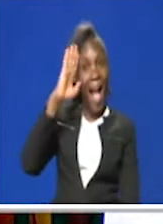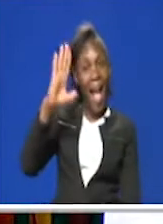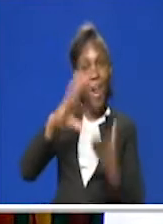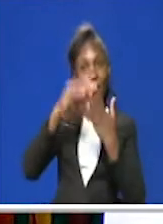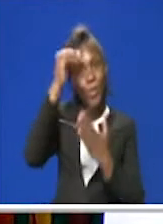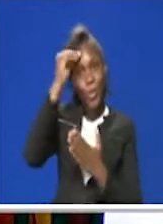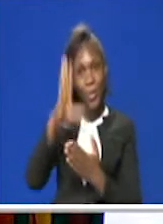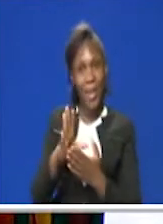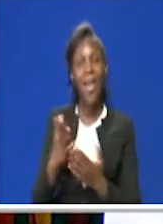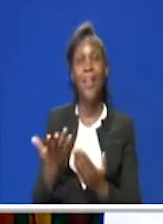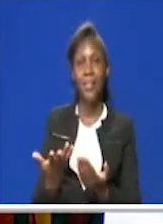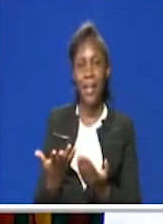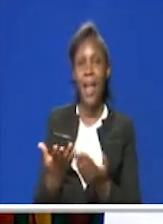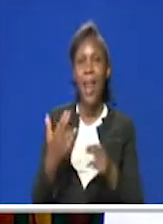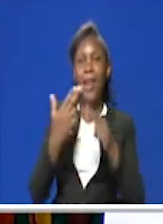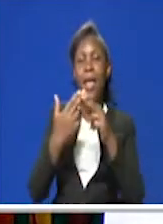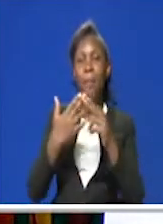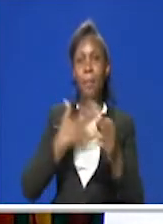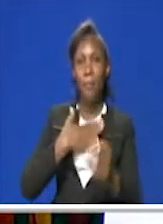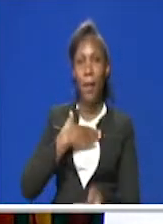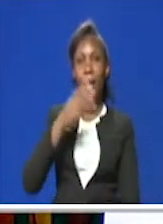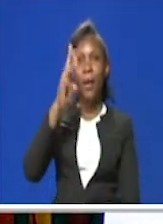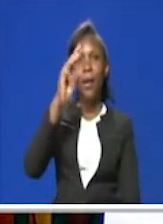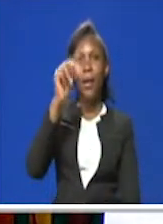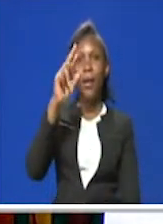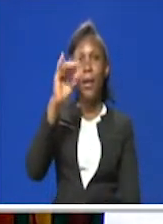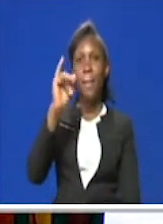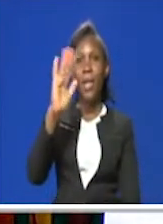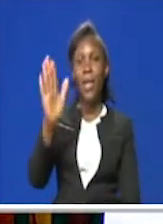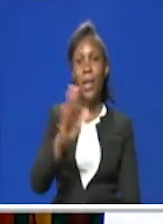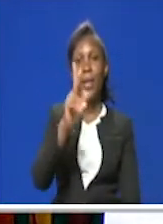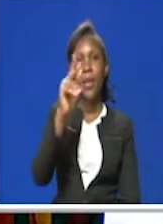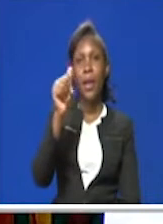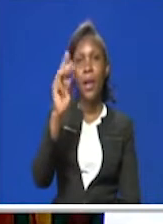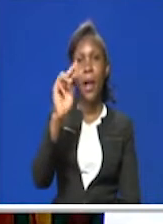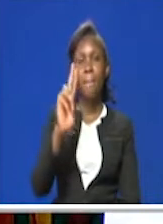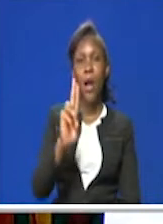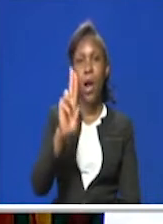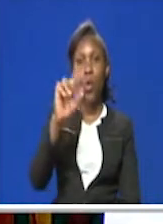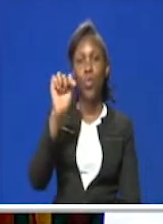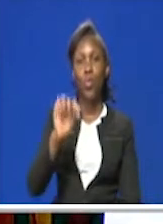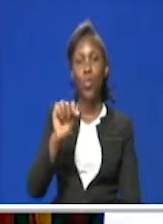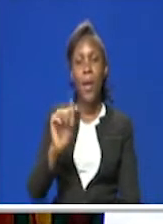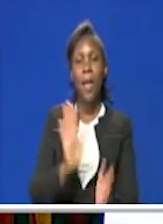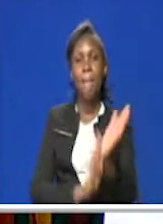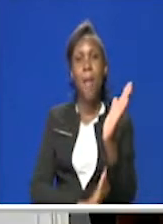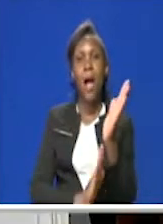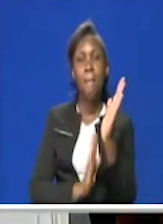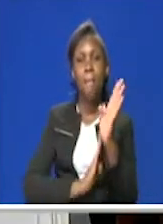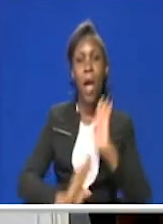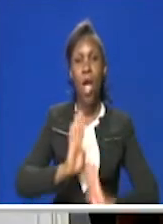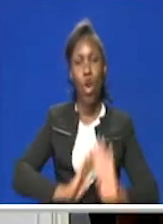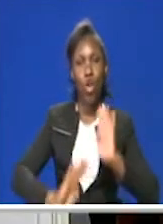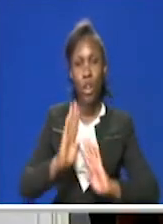student. My name is Mary Kamau. Today we have our biology lesson,